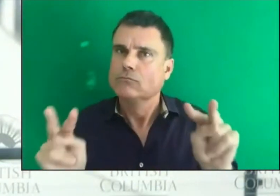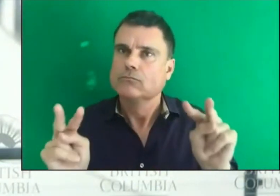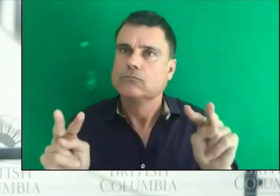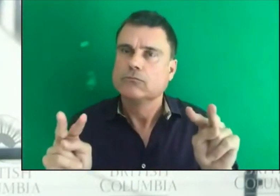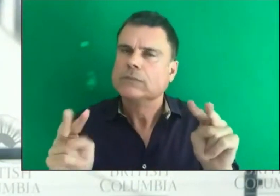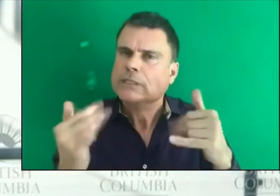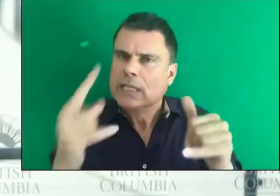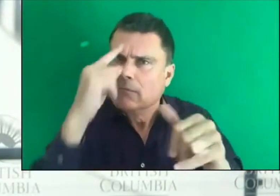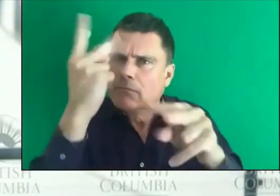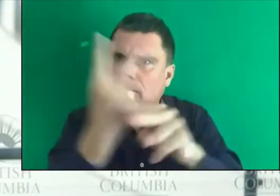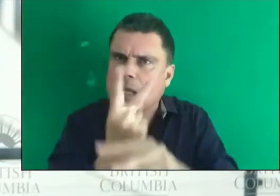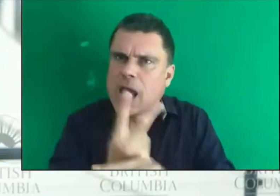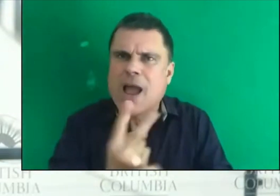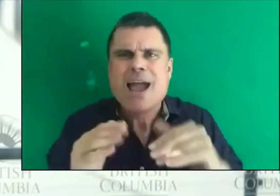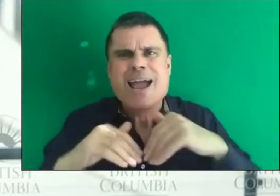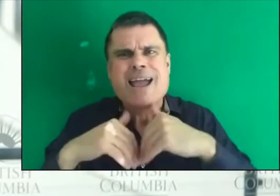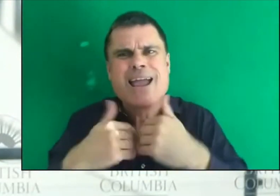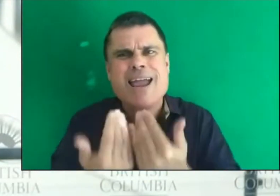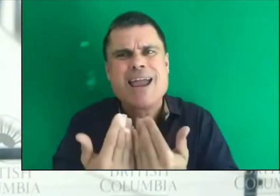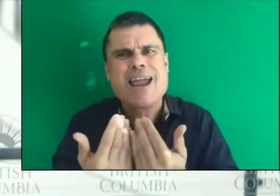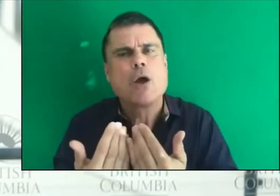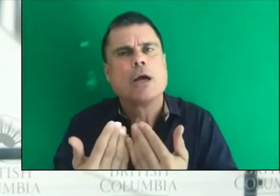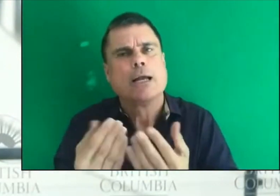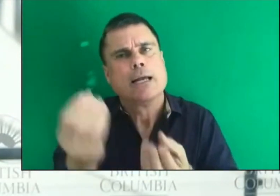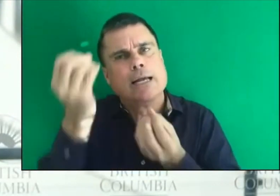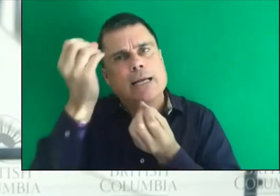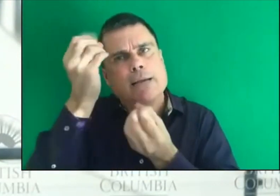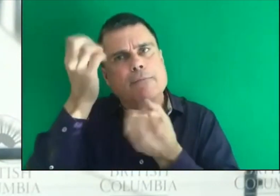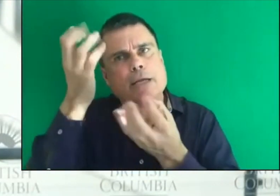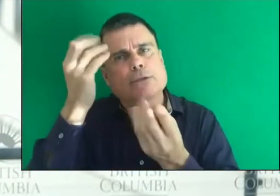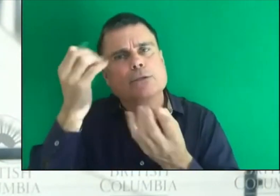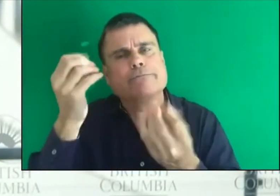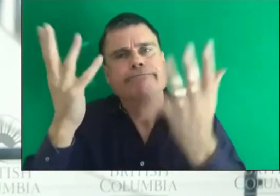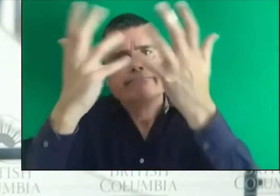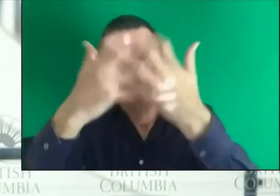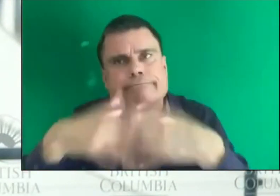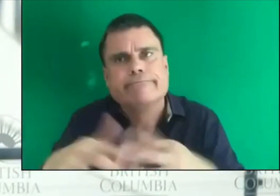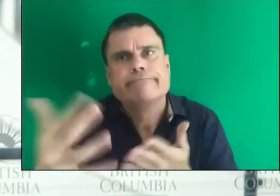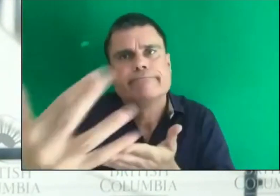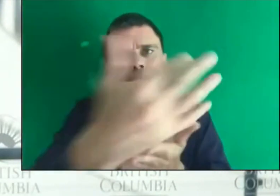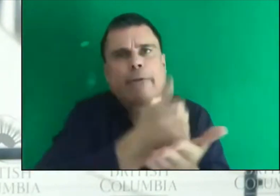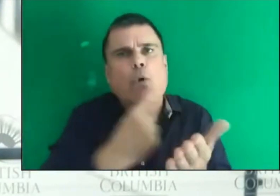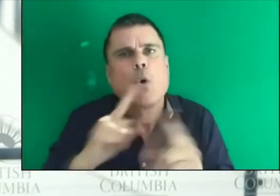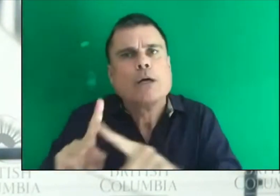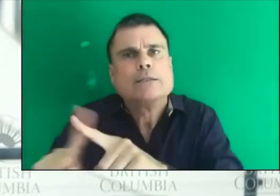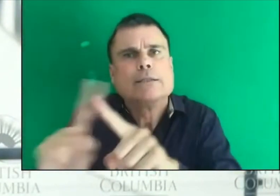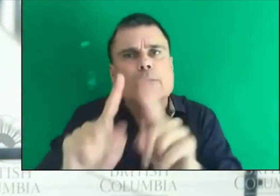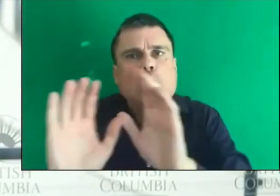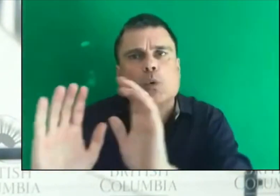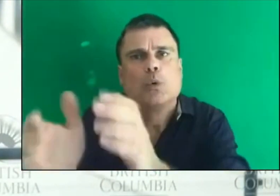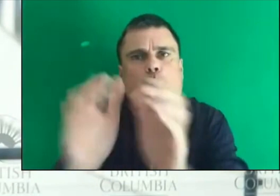in this country. So that has been our focus. We have been working with the federal government to